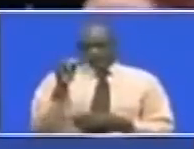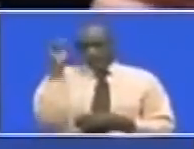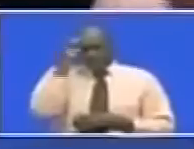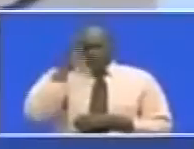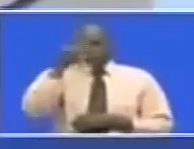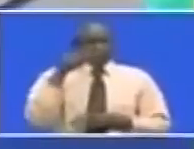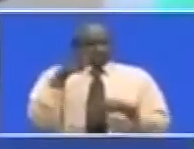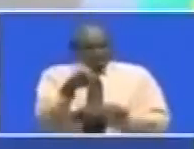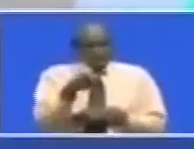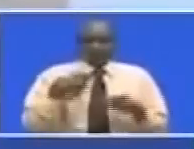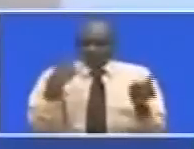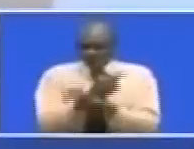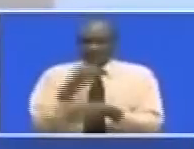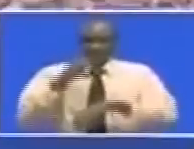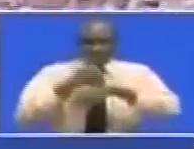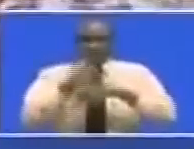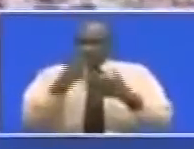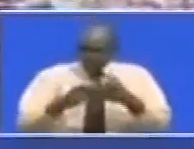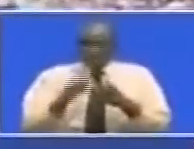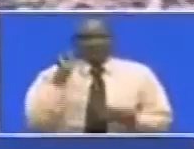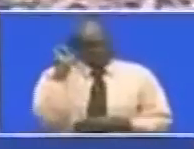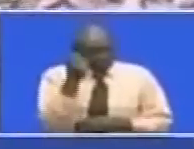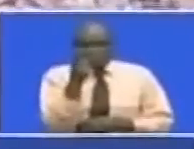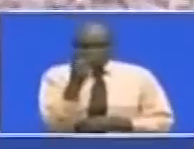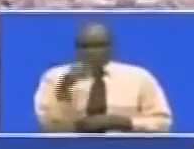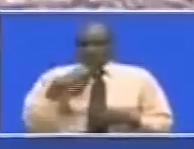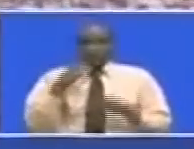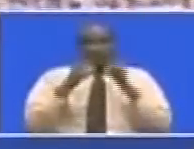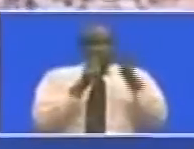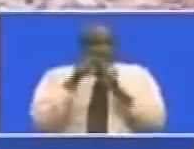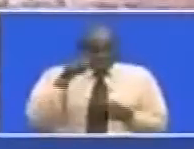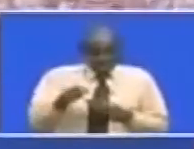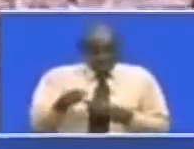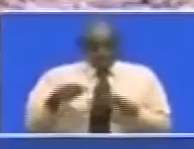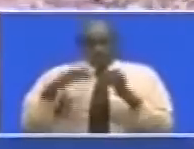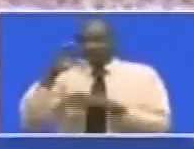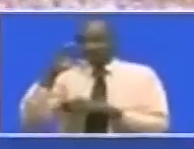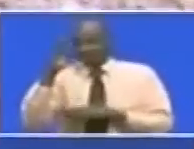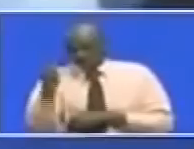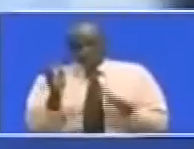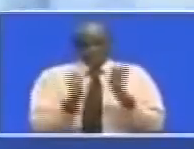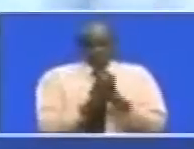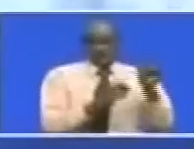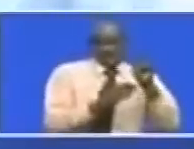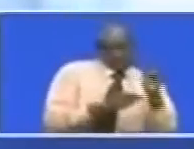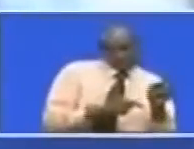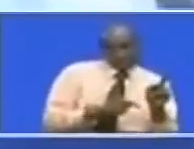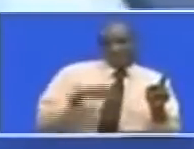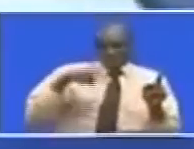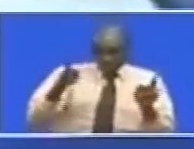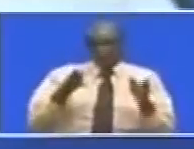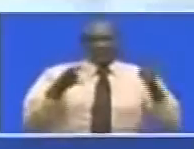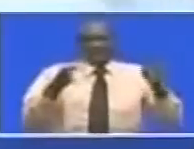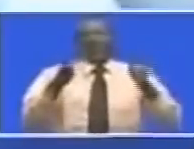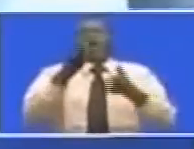and Toweza East Africa have shown that the two leading presidential candidates, CCM's John Magufuli and UKAWA's Edward Lowassa, have split